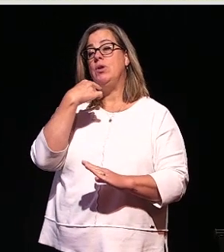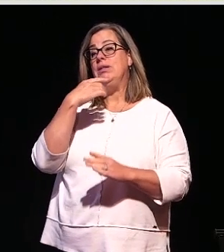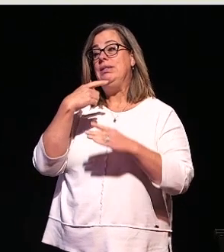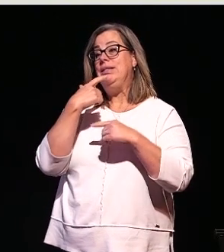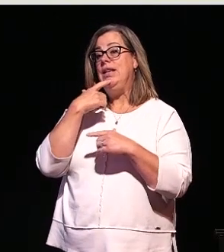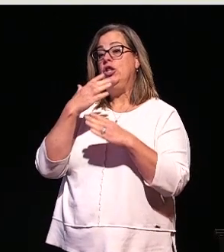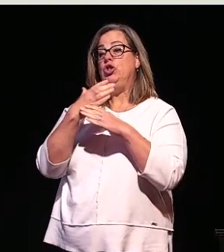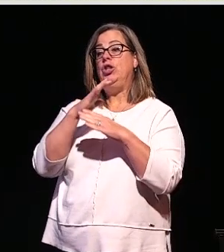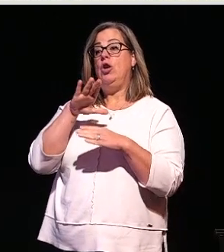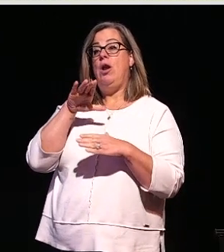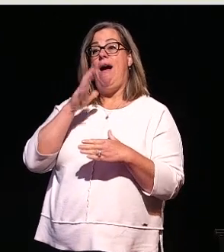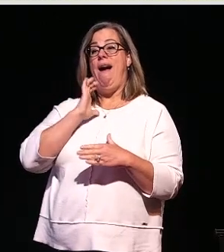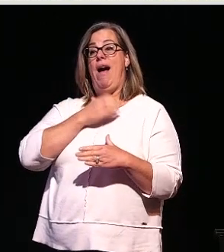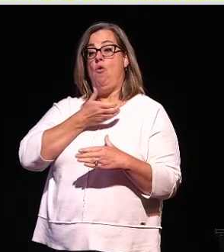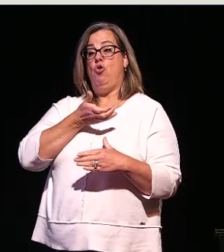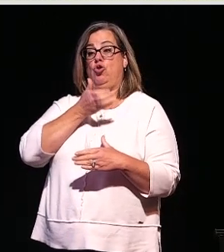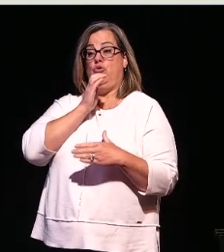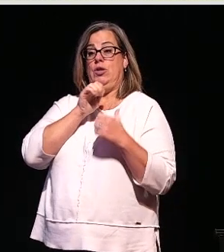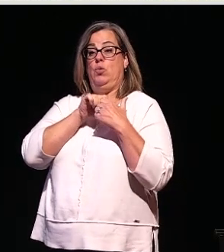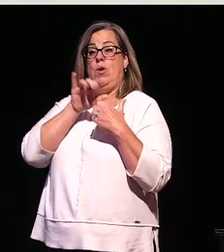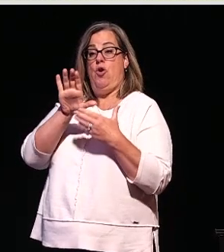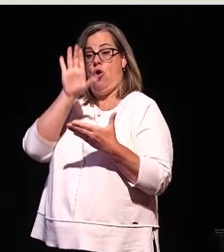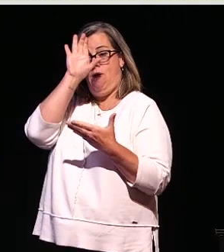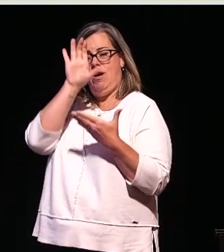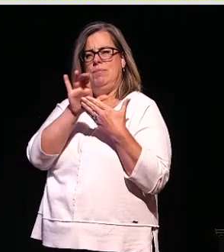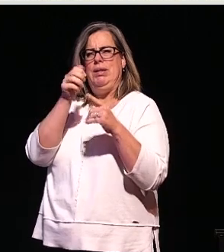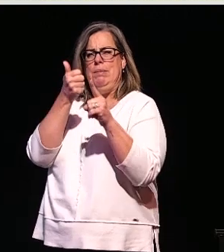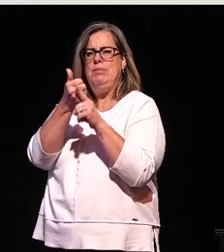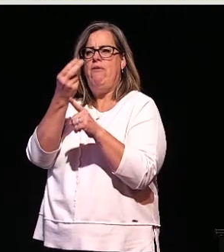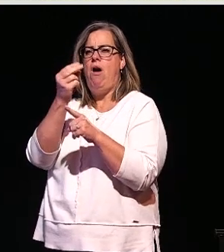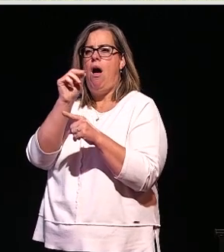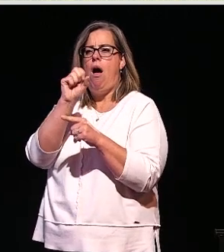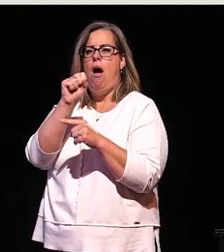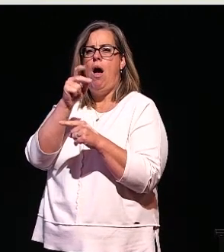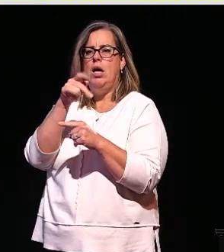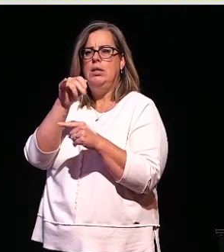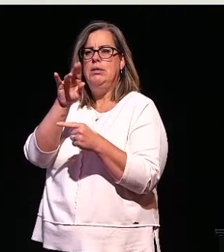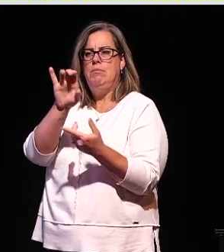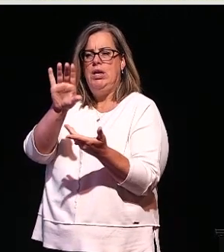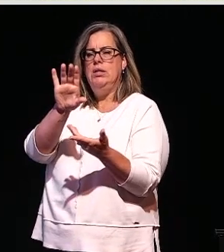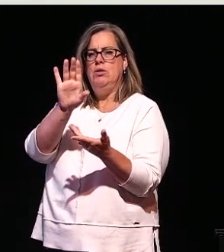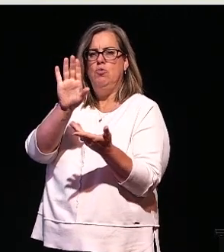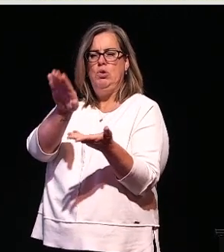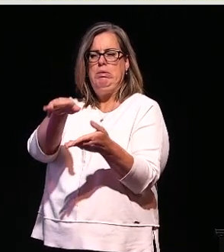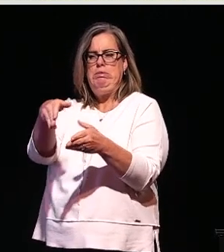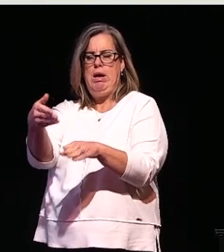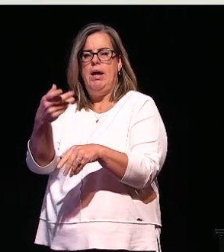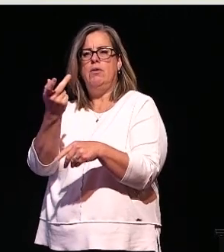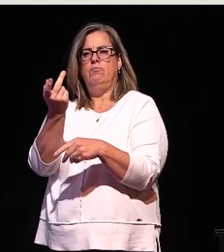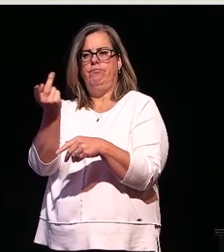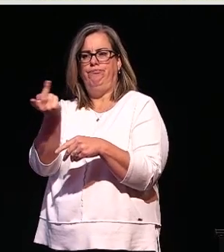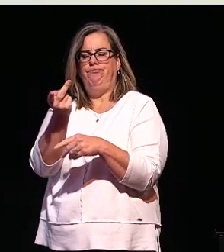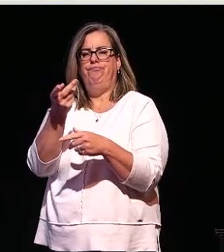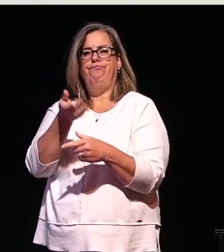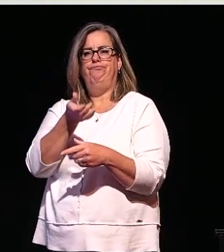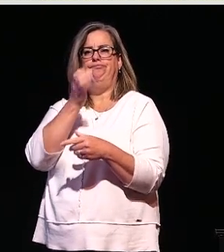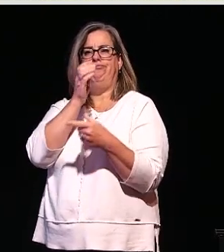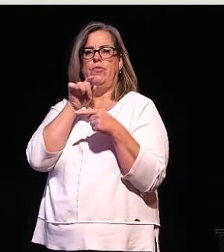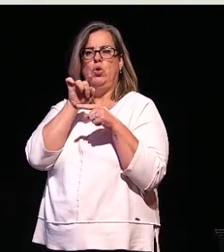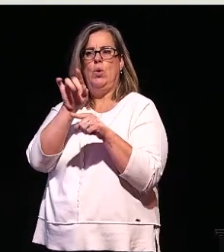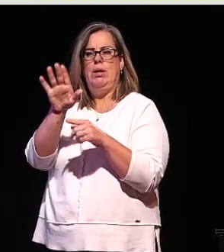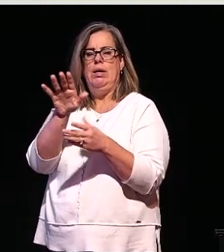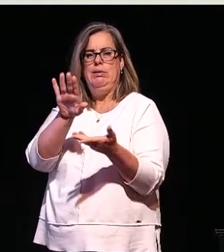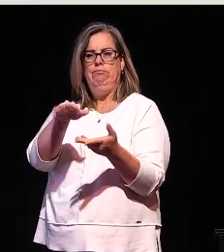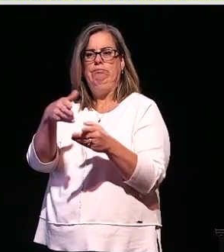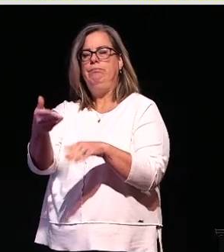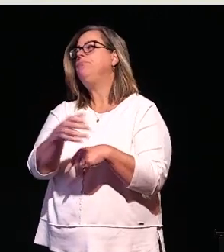hospice. These drinks matter to people, and that's one of the reasons why we have a 43% returning customer rate. We also know that